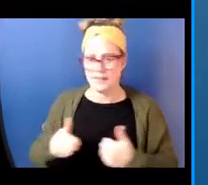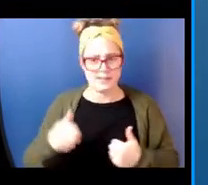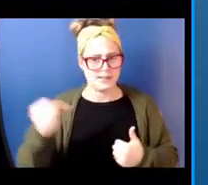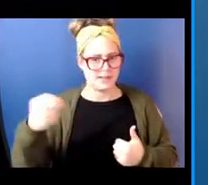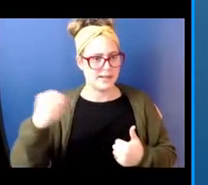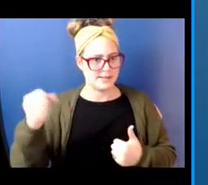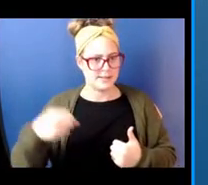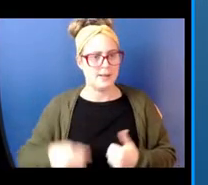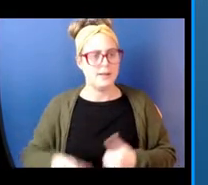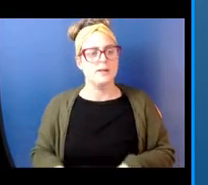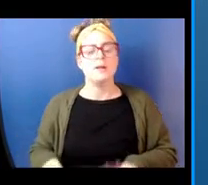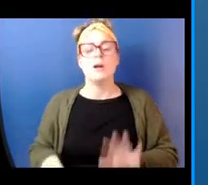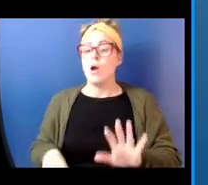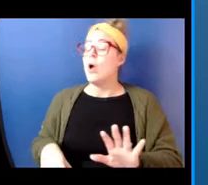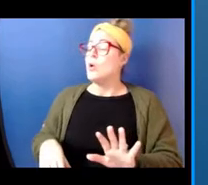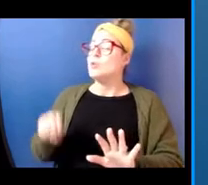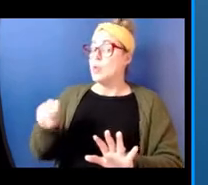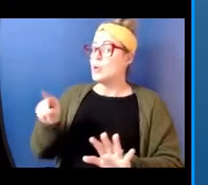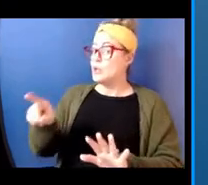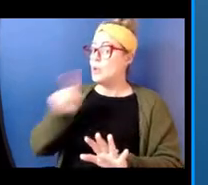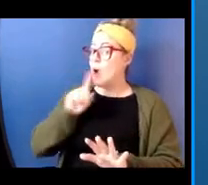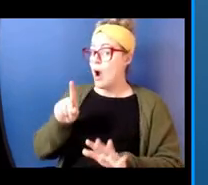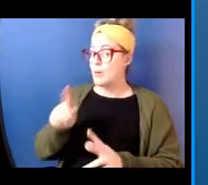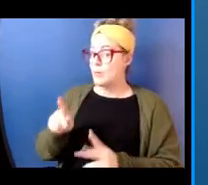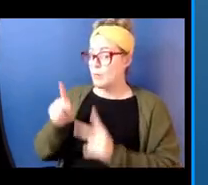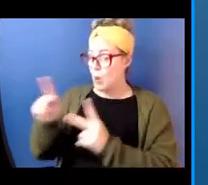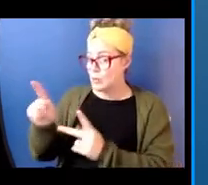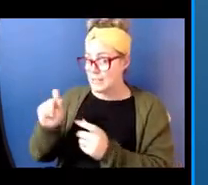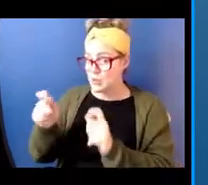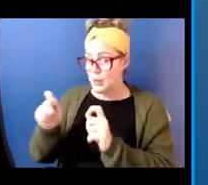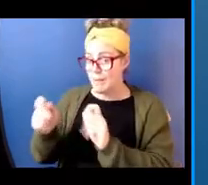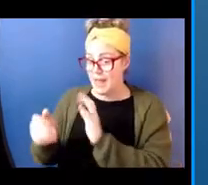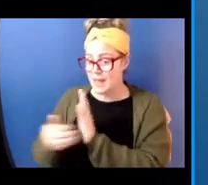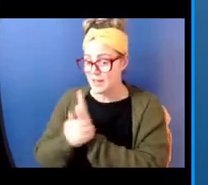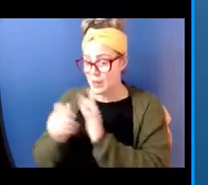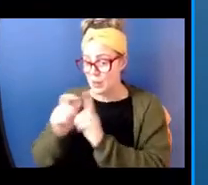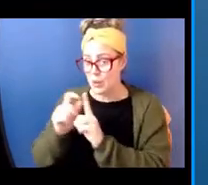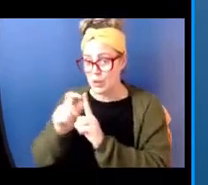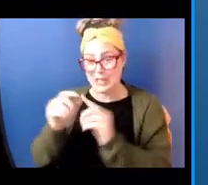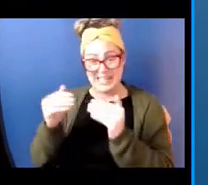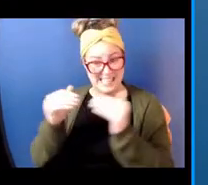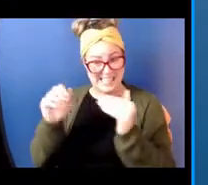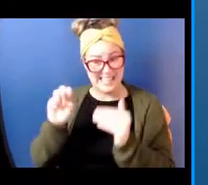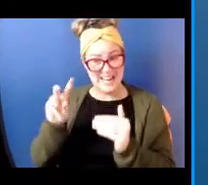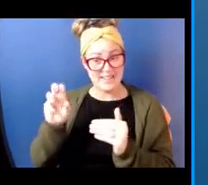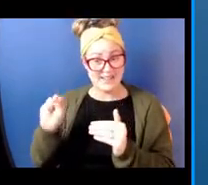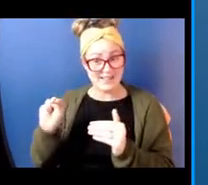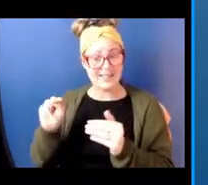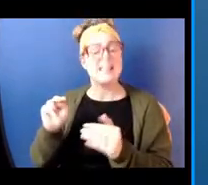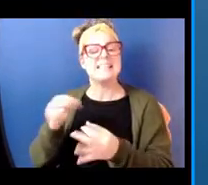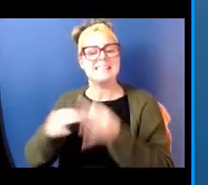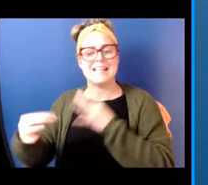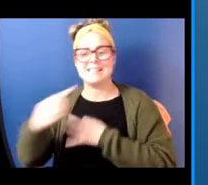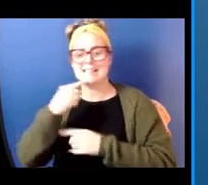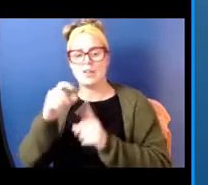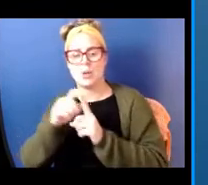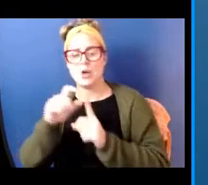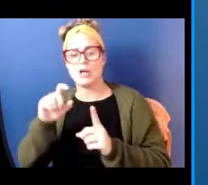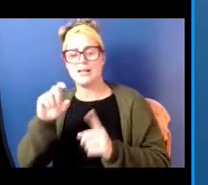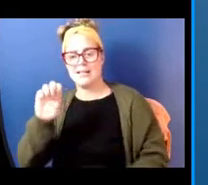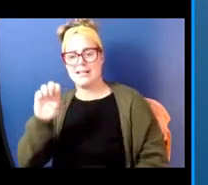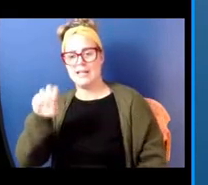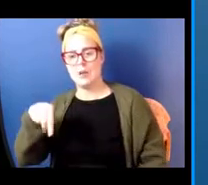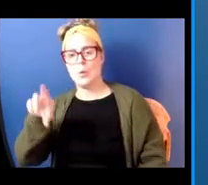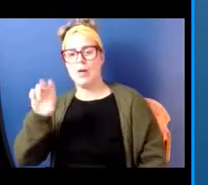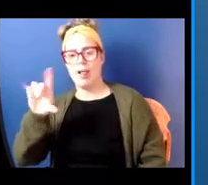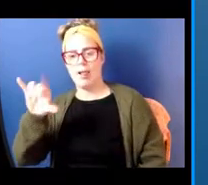So you you're basically proposing to amend out the word evenly and in the word equally right and not insert the